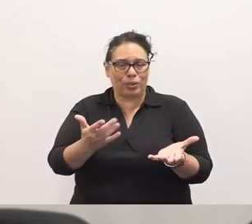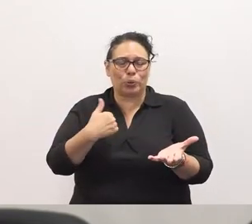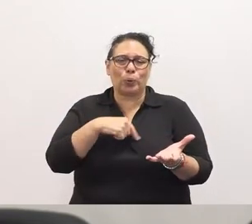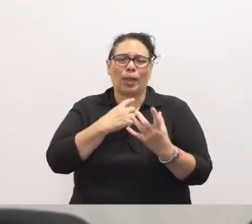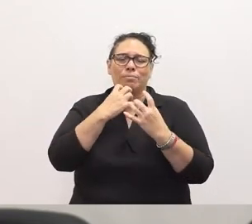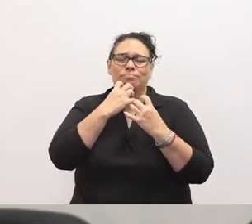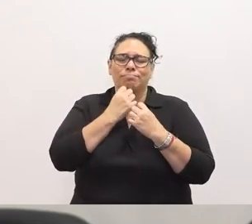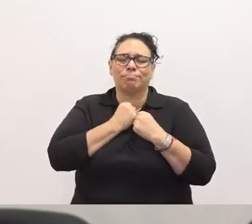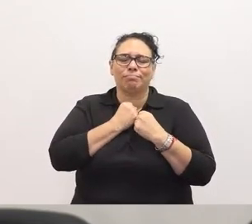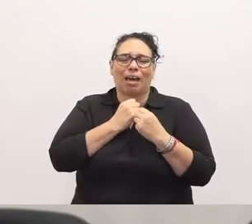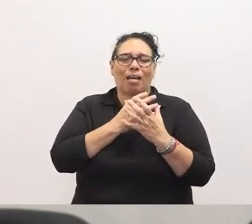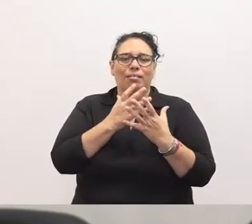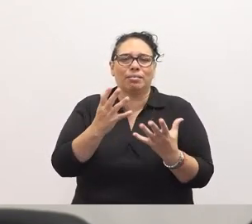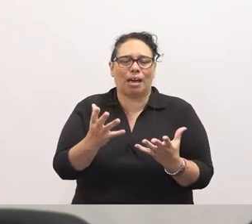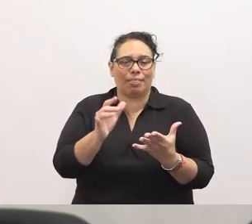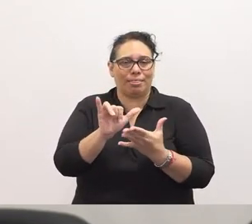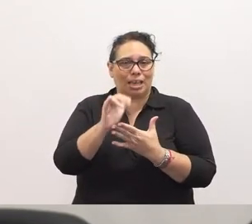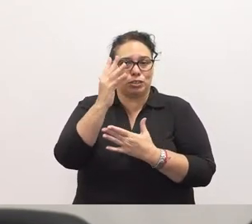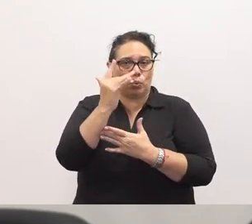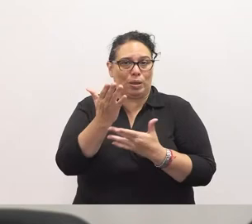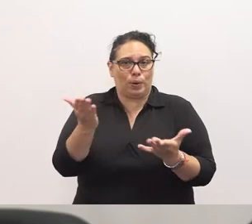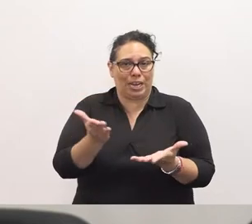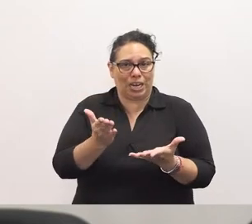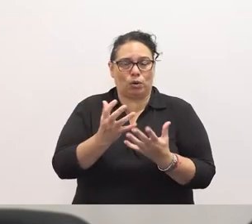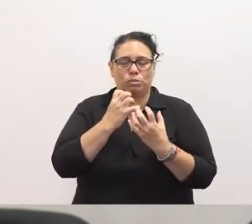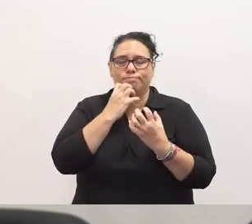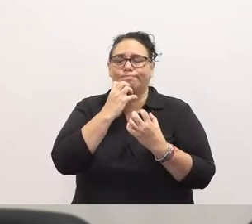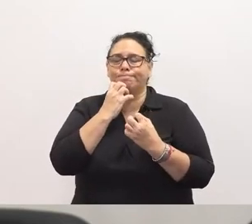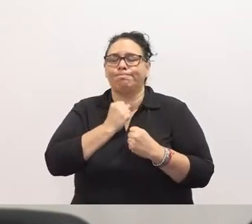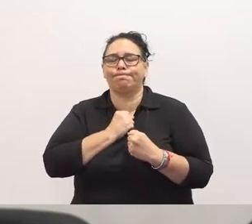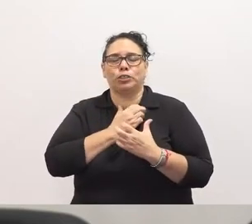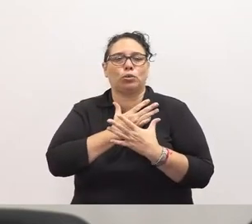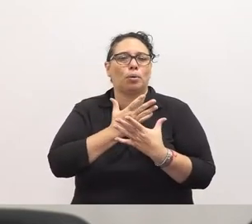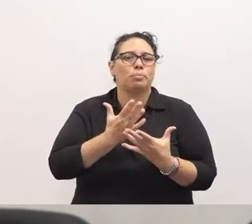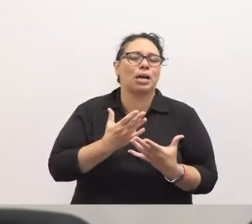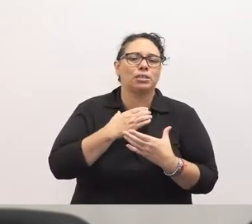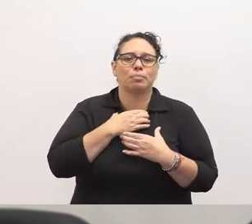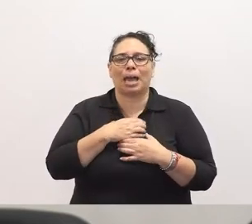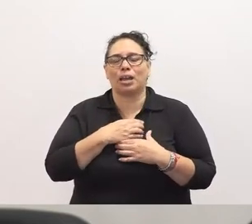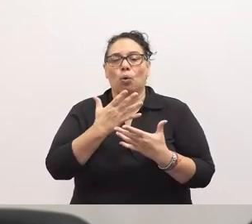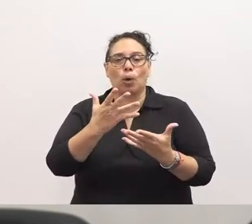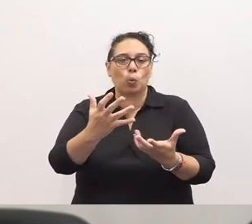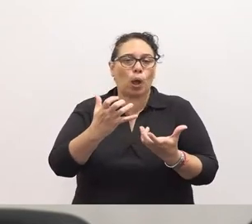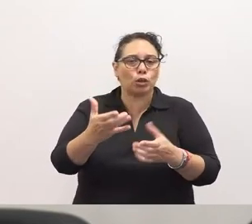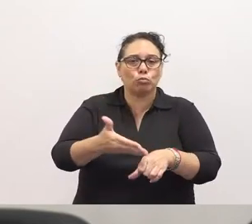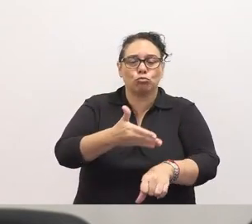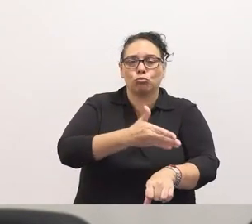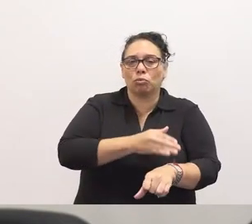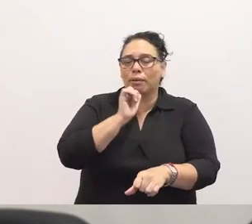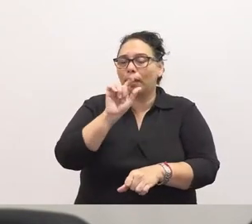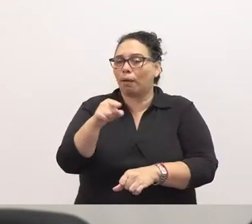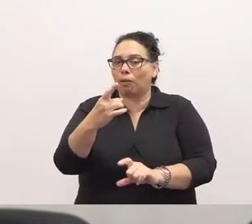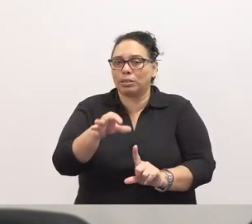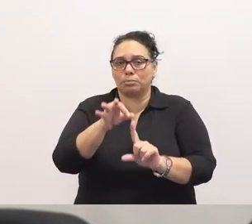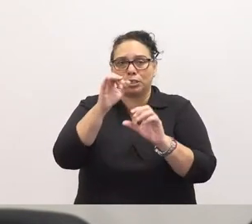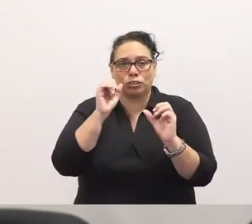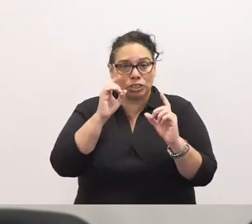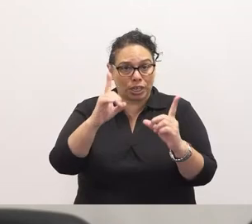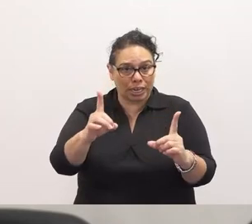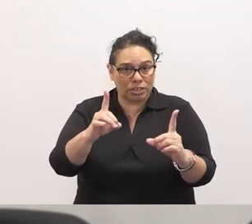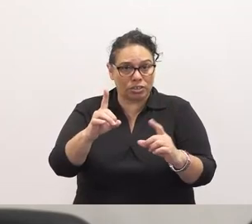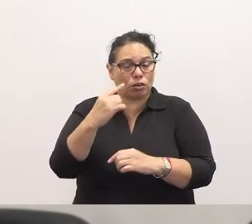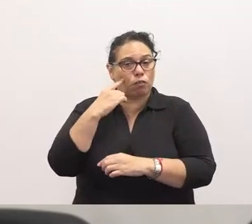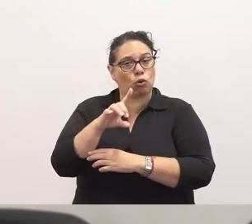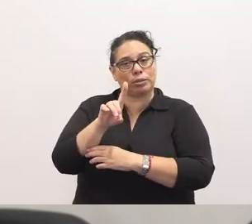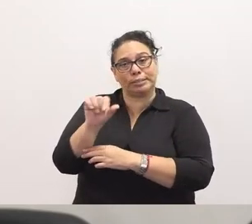lot, so that's why we're here. We care so much. We're passionate. We really want to improve not just special education for